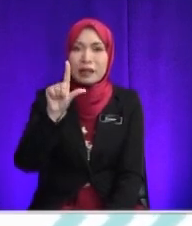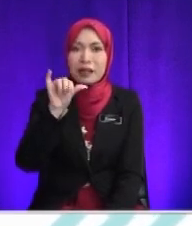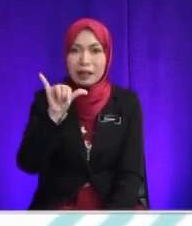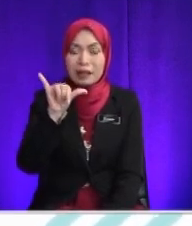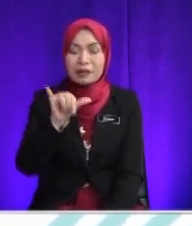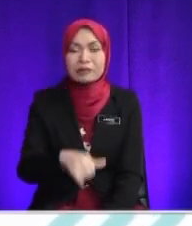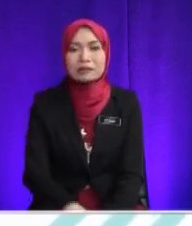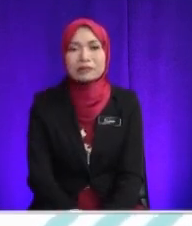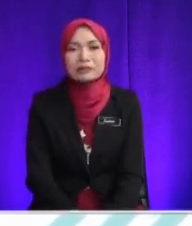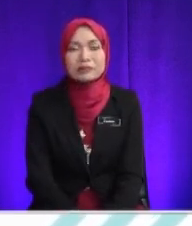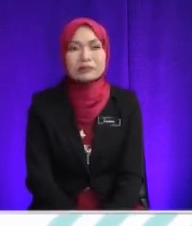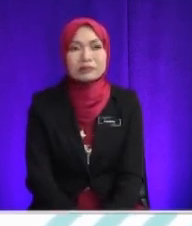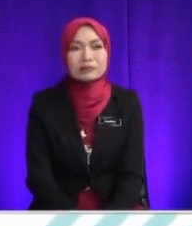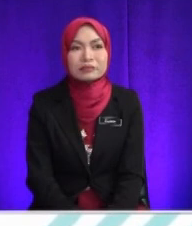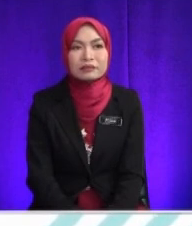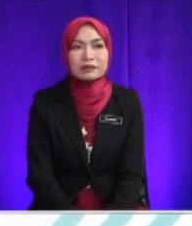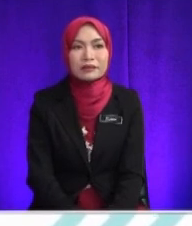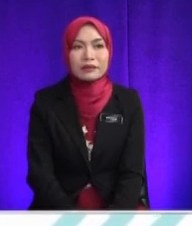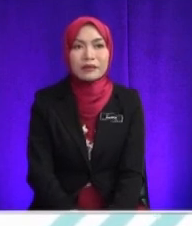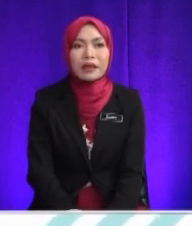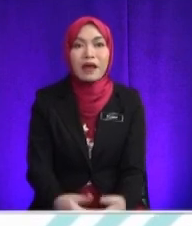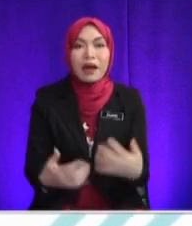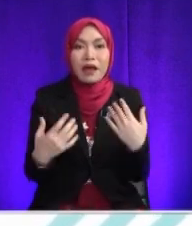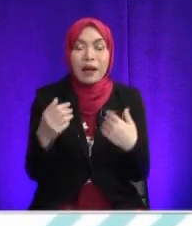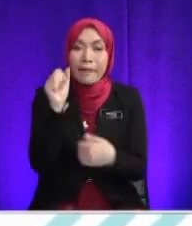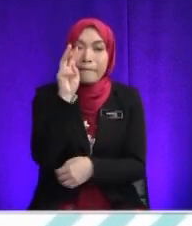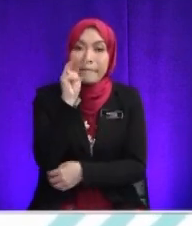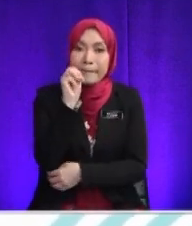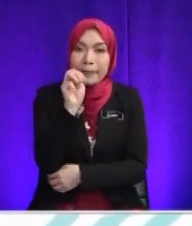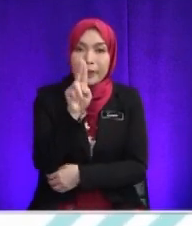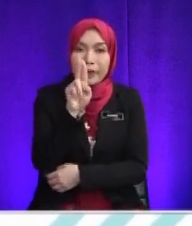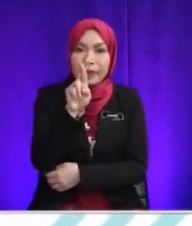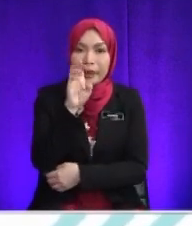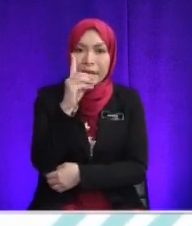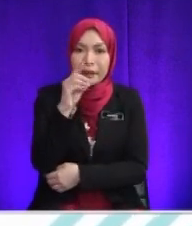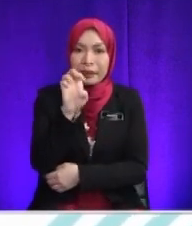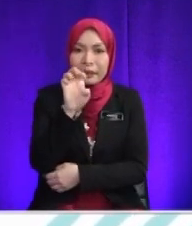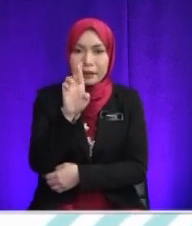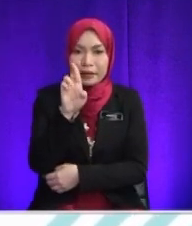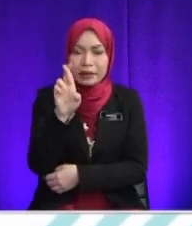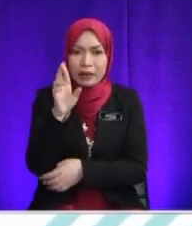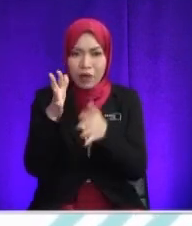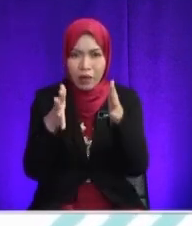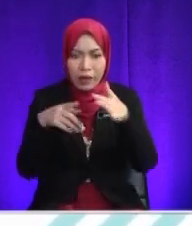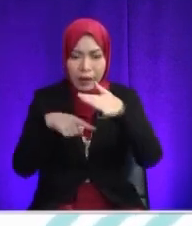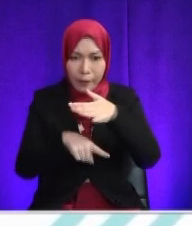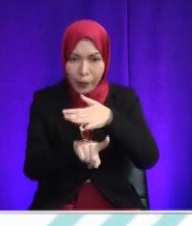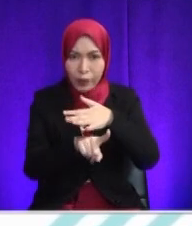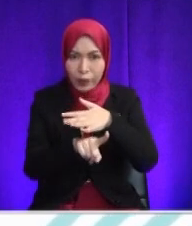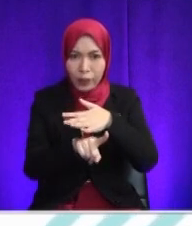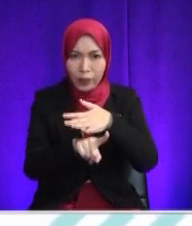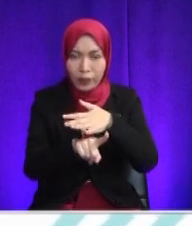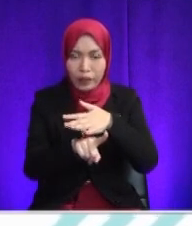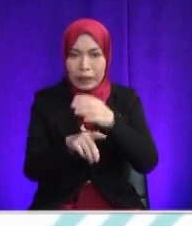Can you repeat the sentence, teacher? A murderer is a person who kills another person on purpose or illegally. So red or